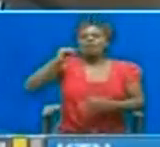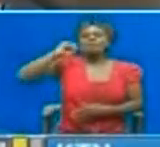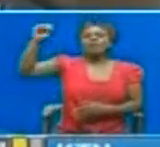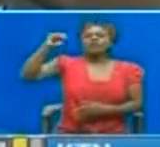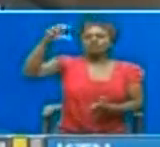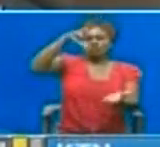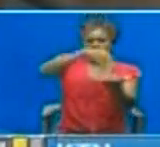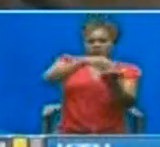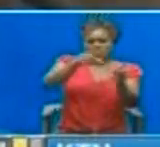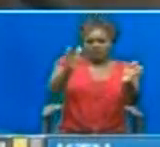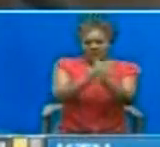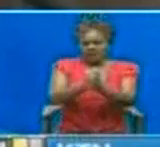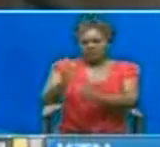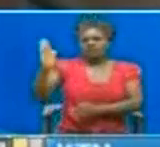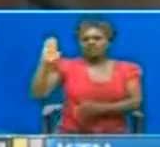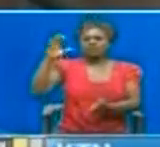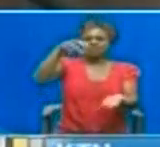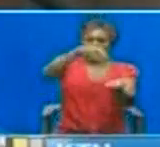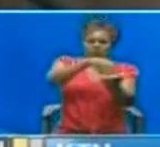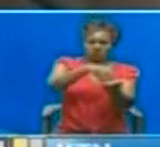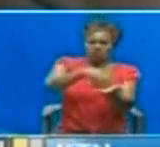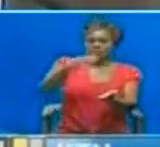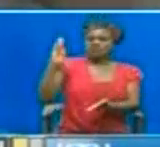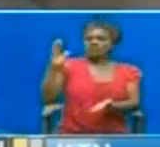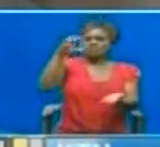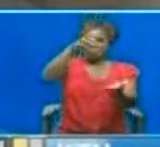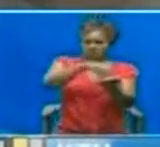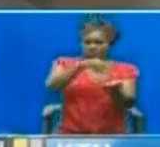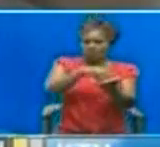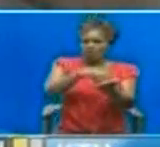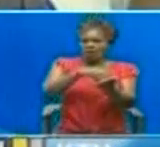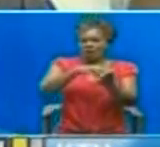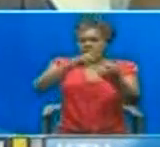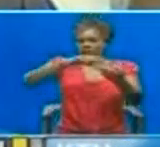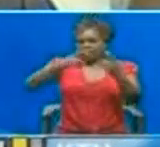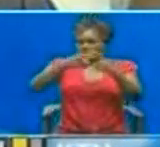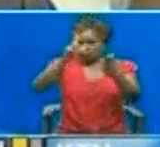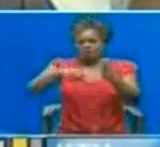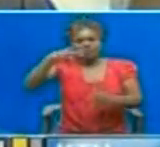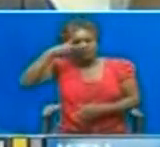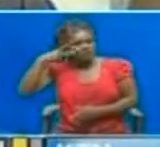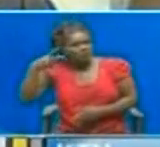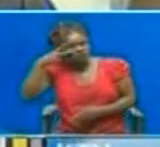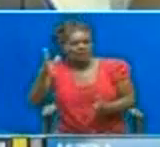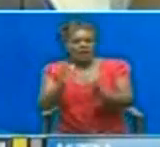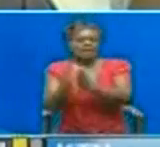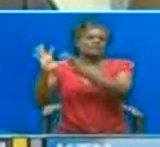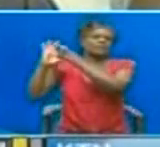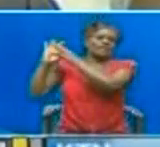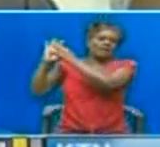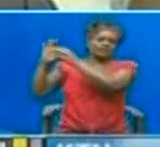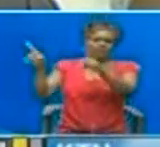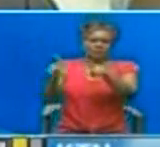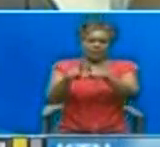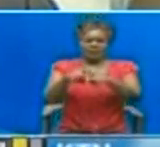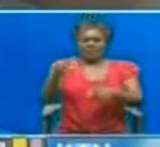situation and the security situation. And the security situation inevitably will involve terrorism and cartel stealing. Okay. As